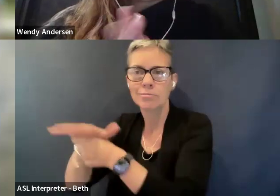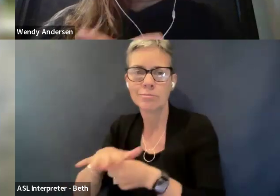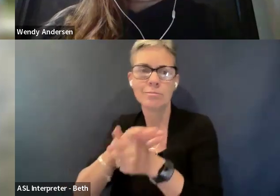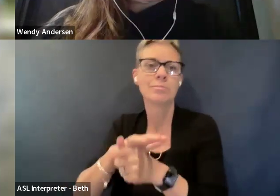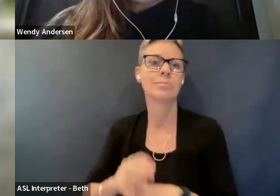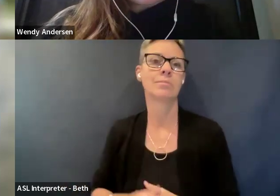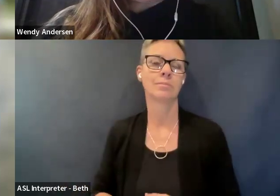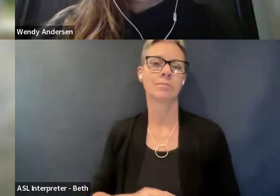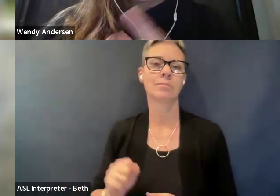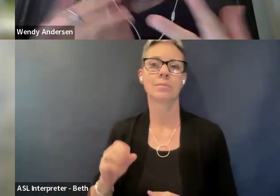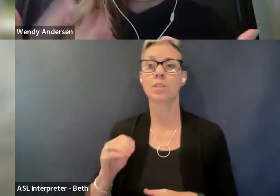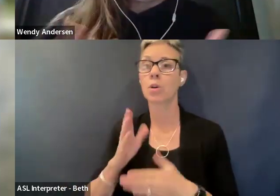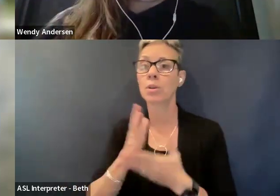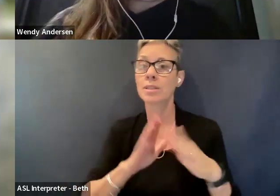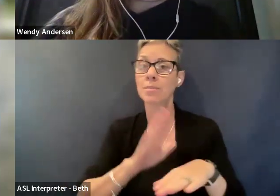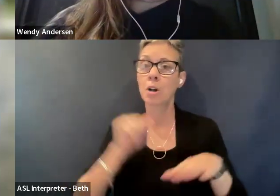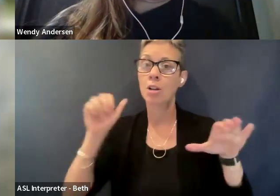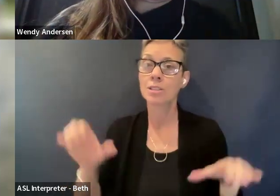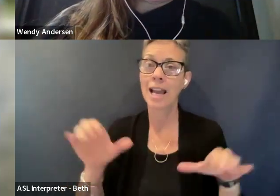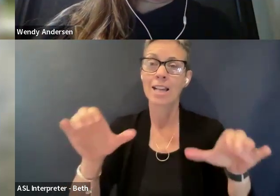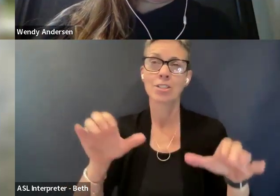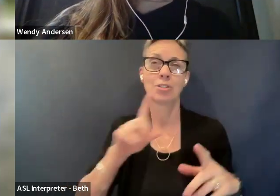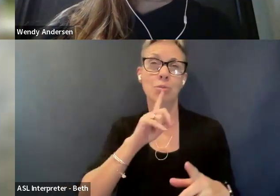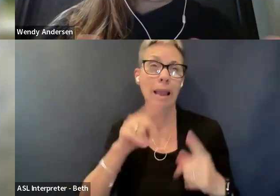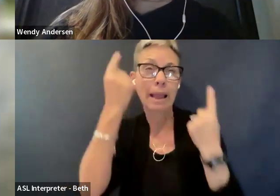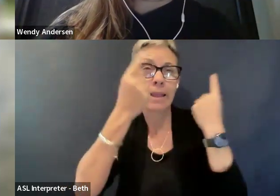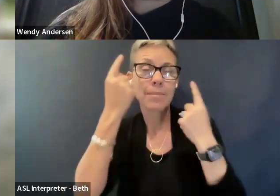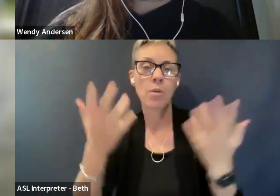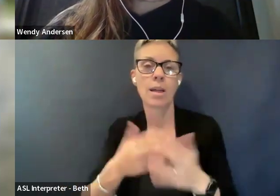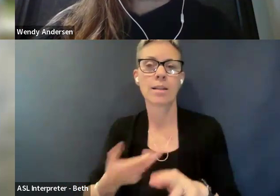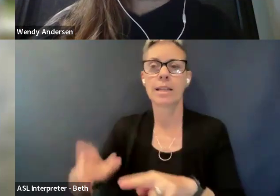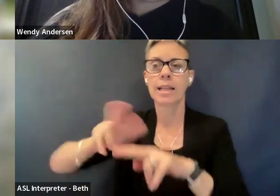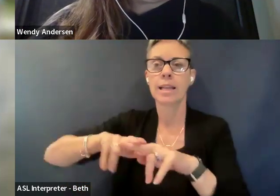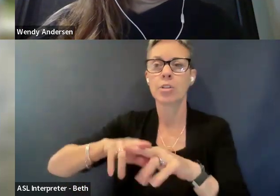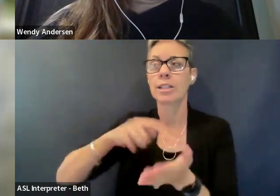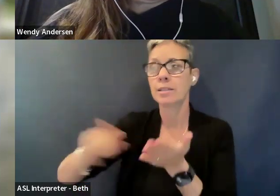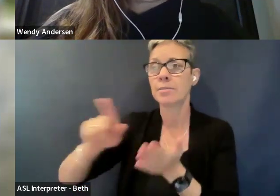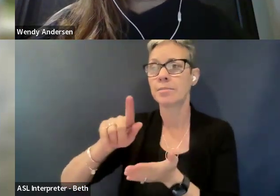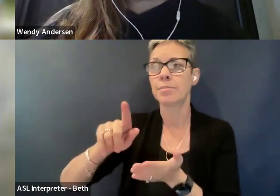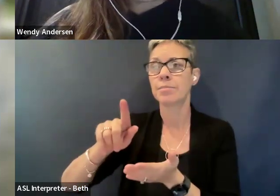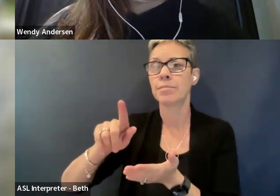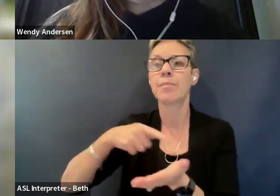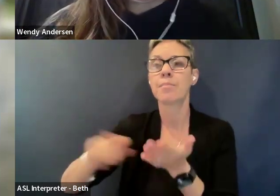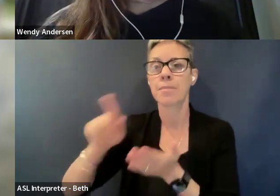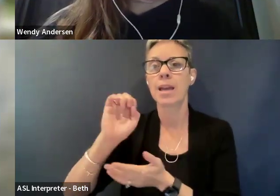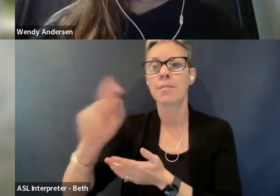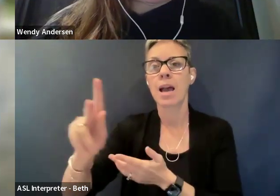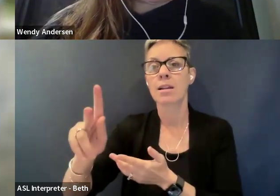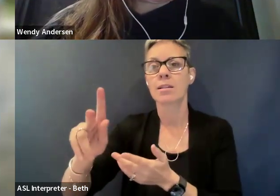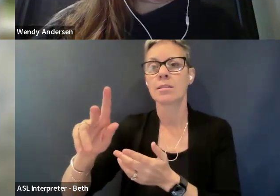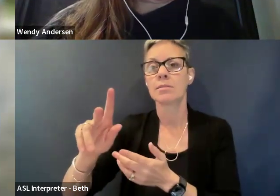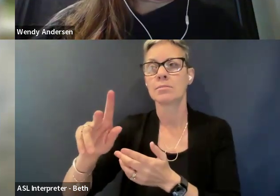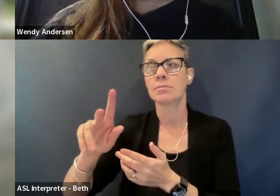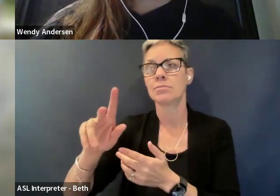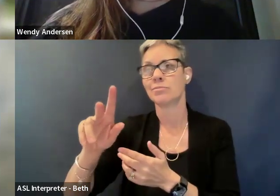So some calls to action to really consider and think about increasing reimbursement rates to at least $20